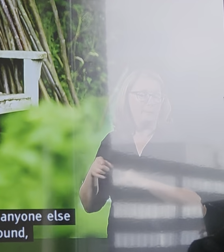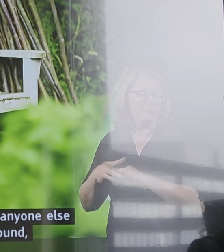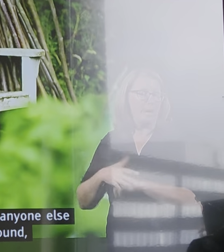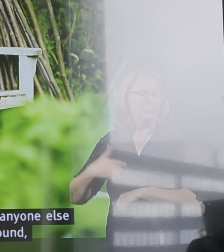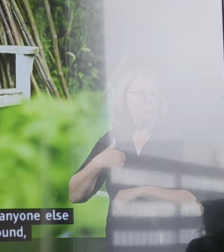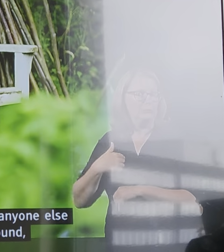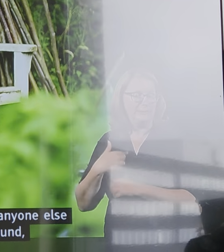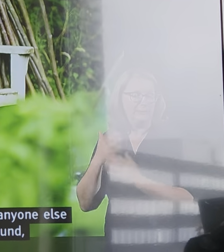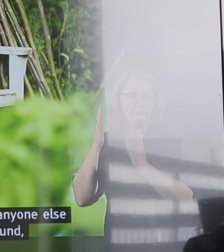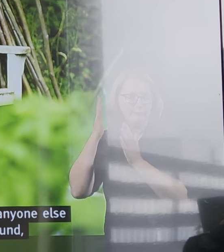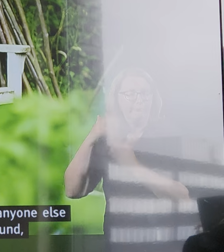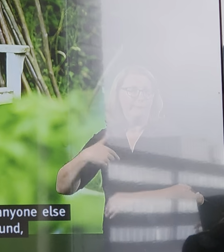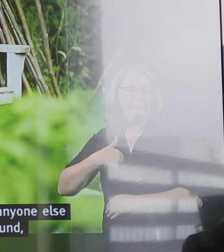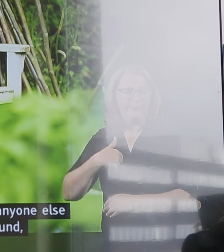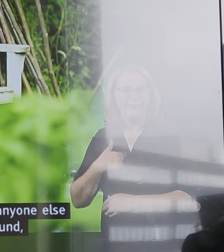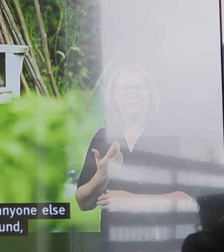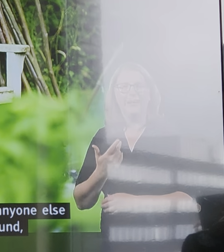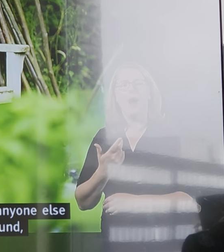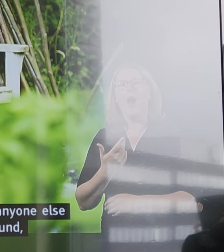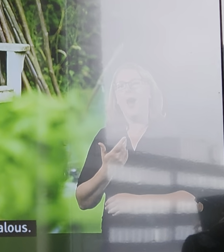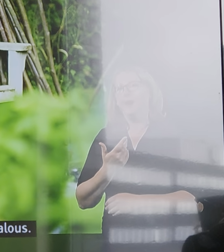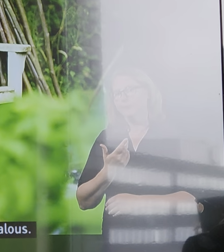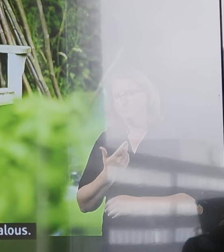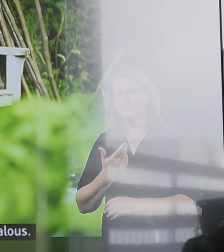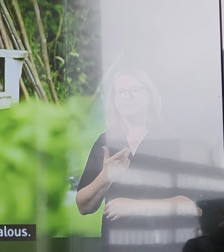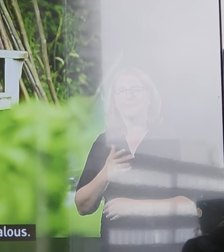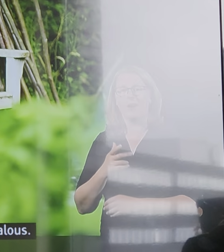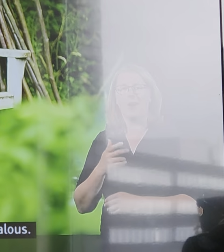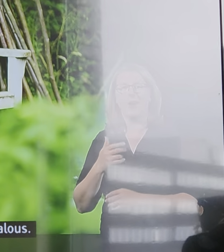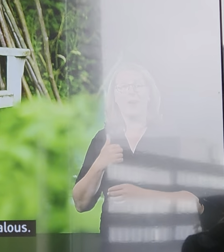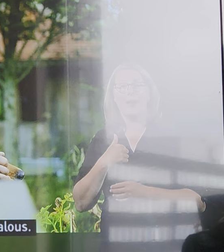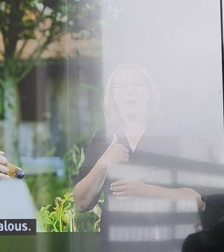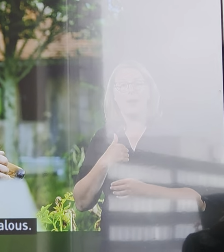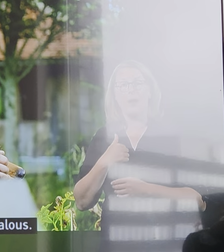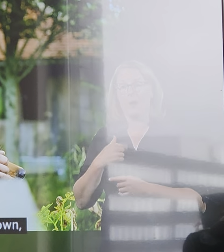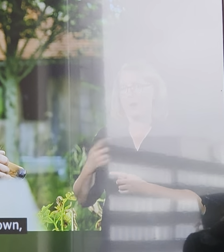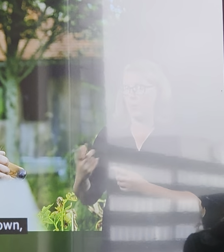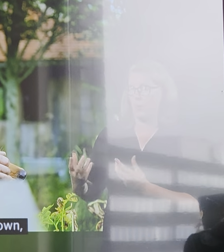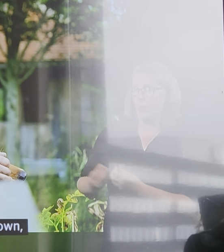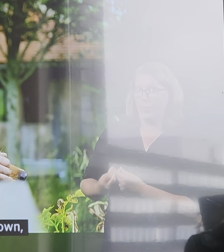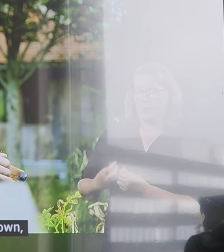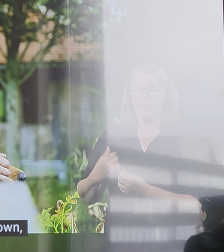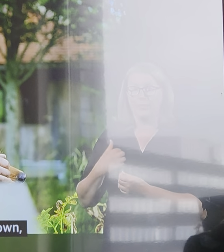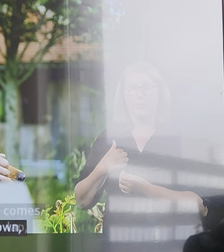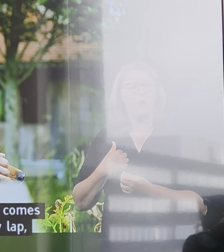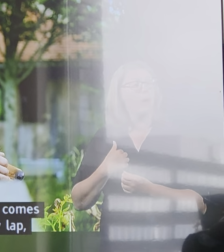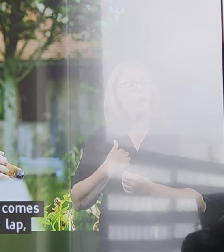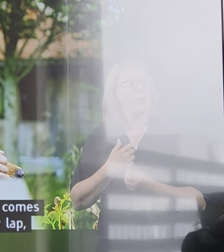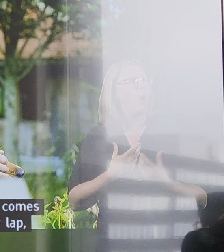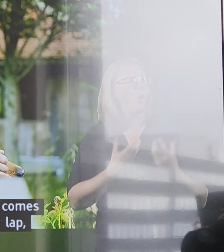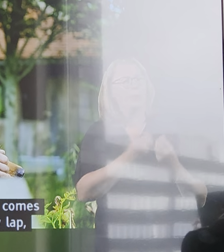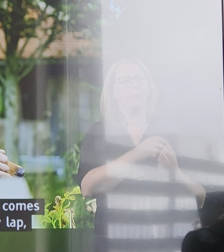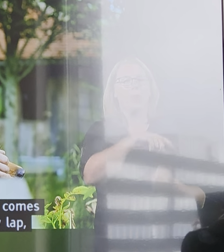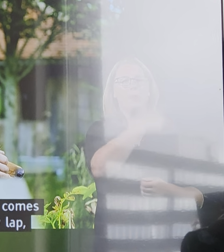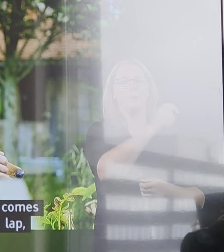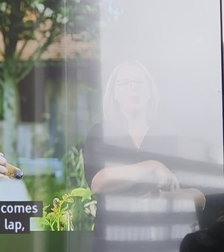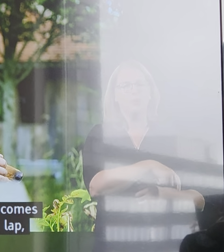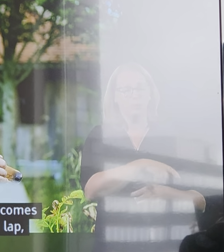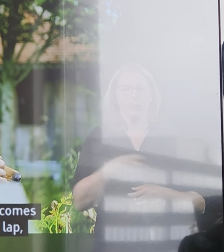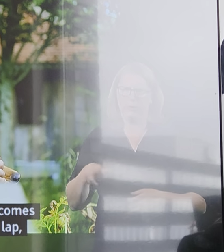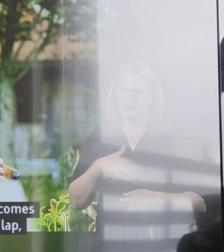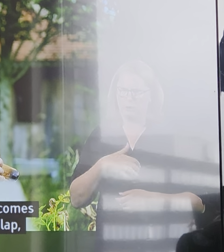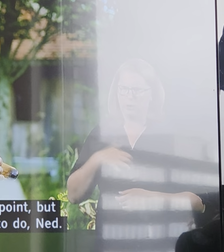If I pay attention to anyone else when he's around, he gets very jealous. And if I sit down, he automatically comes